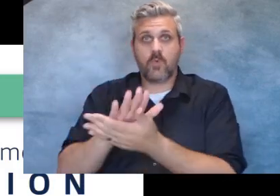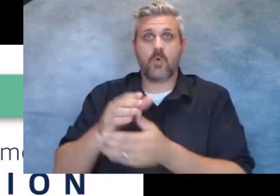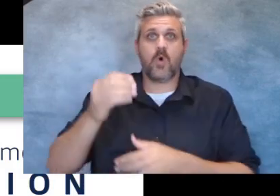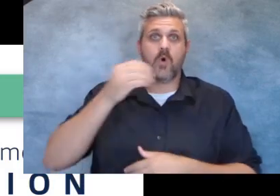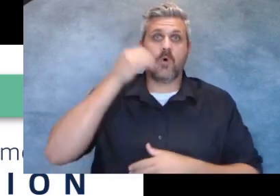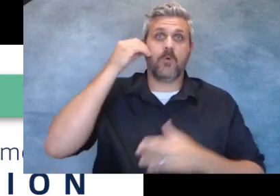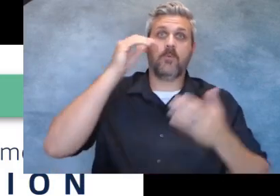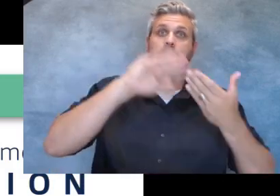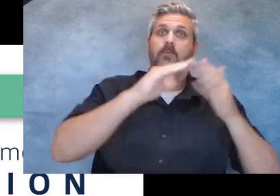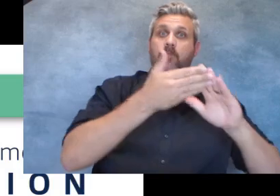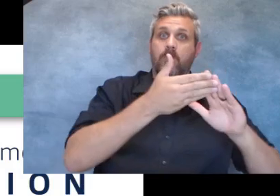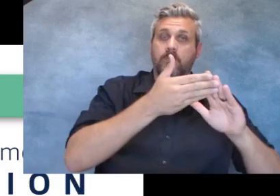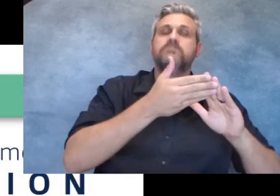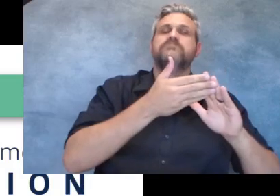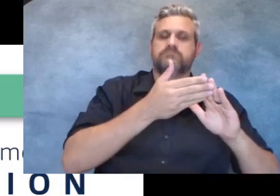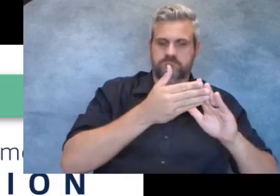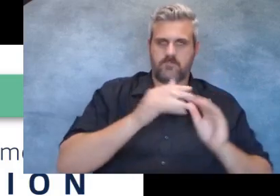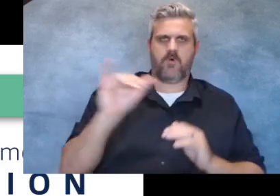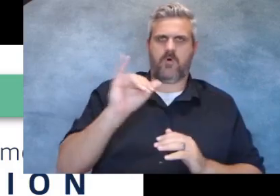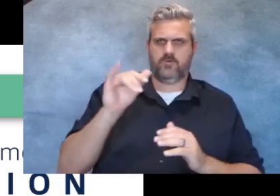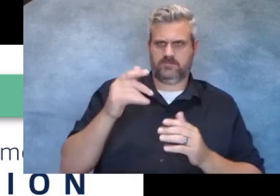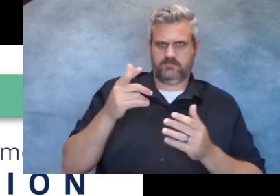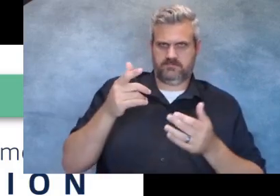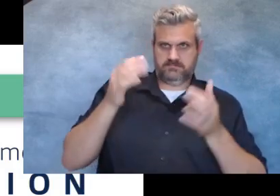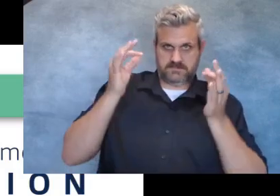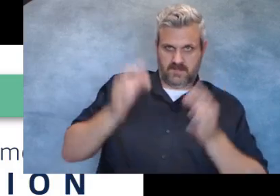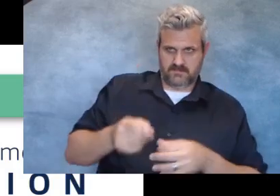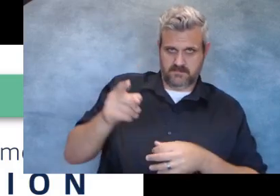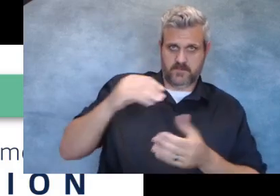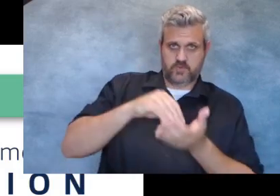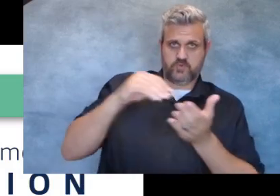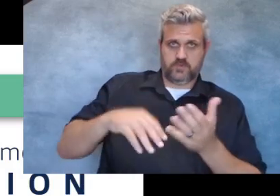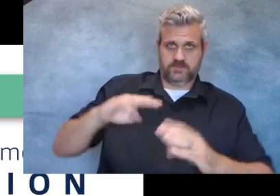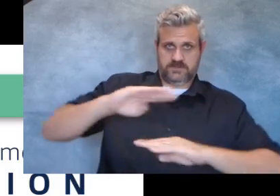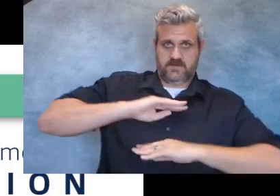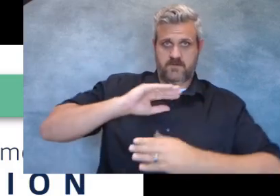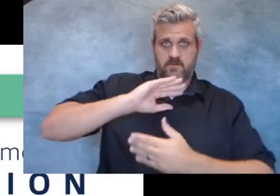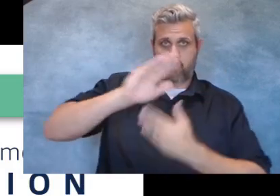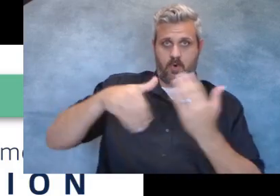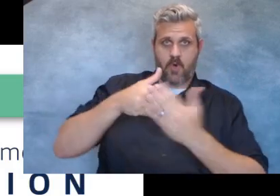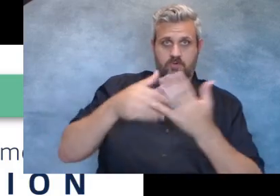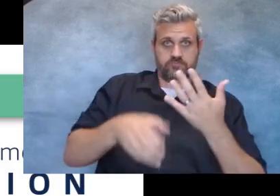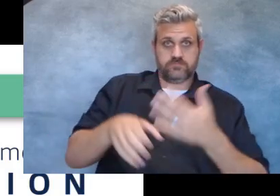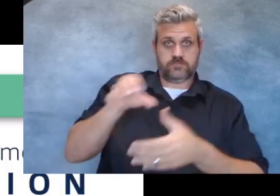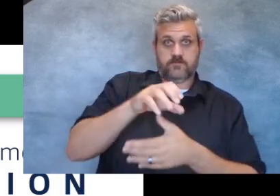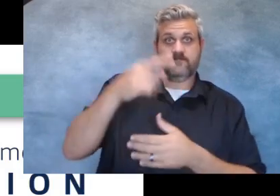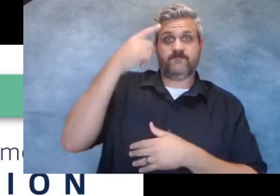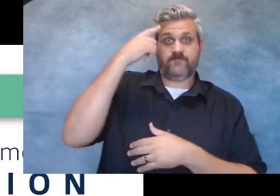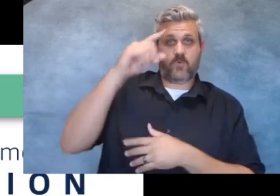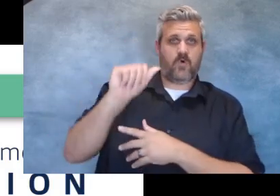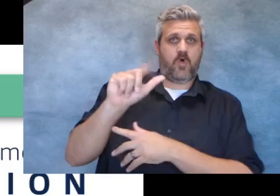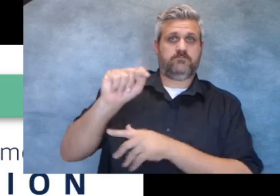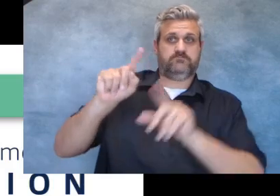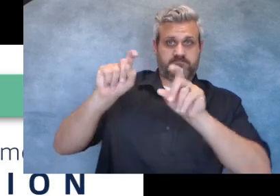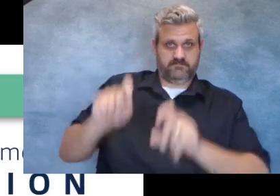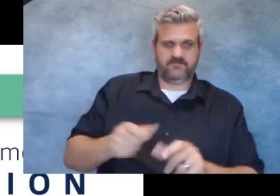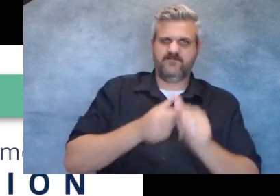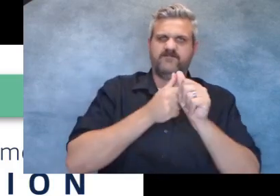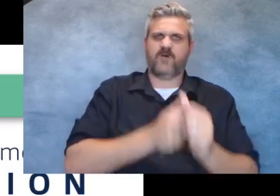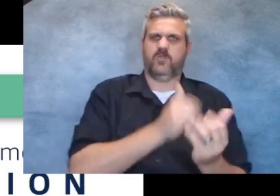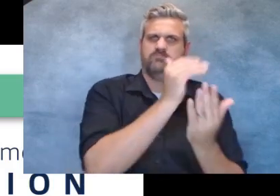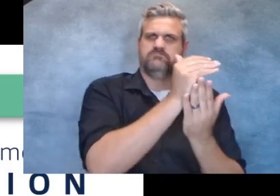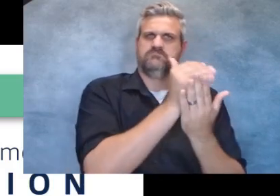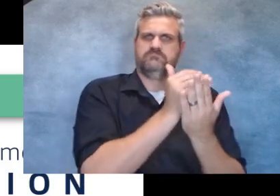and B, determining whether the student meets all the criteria for participating in the alternate assessment as outlined in this